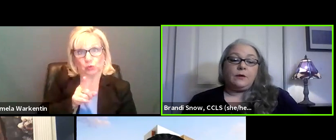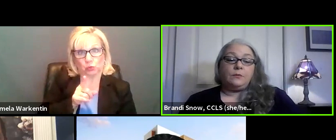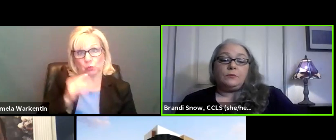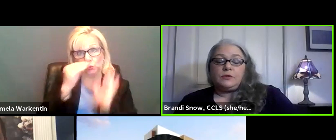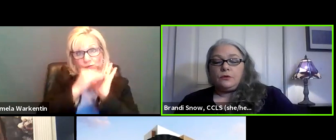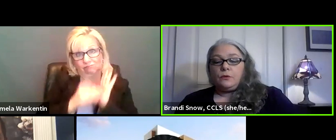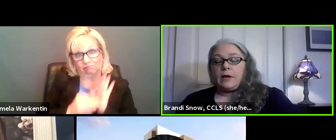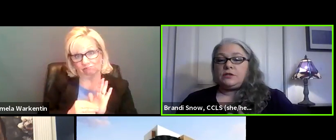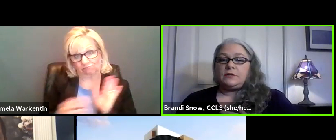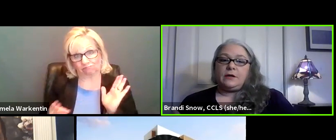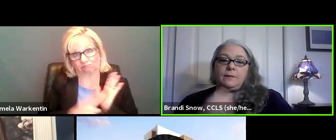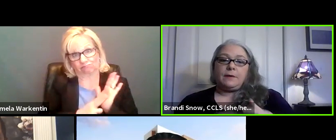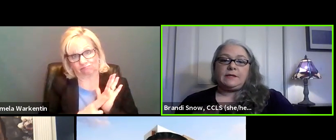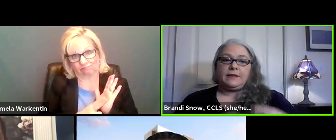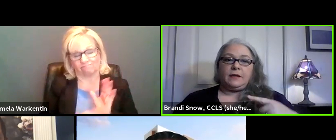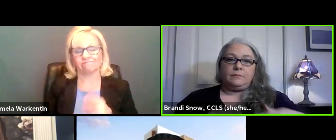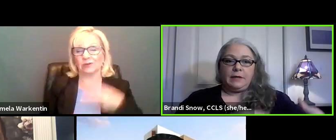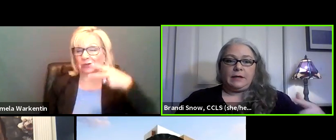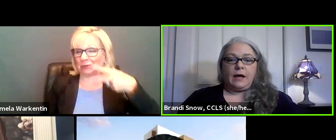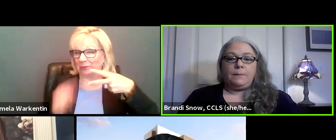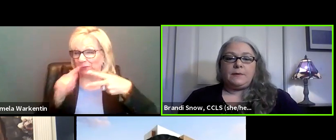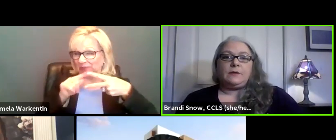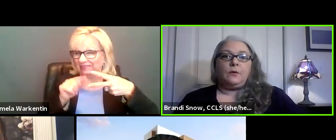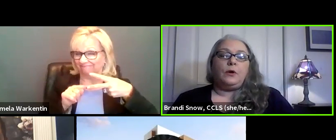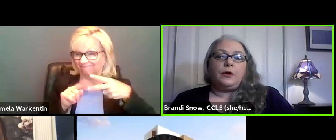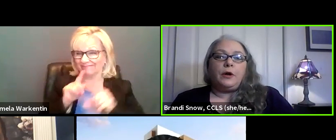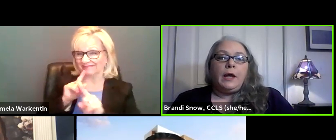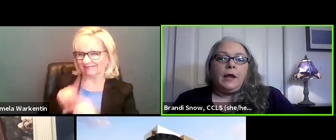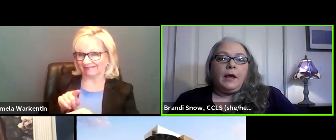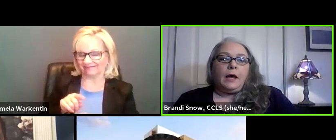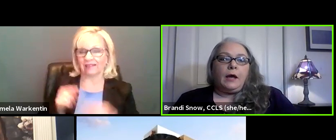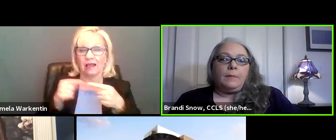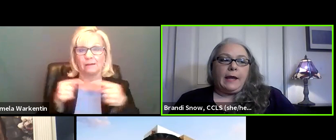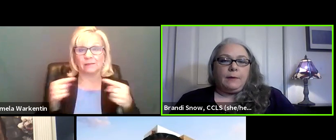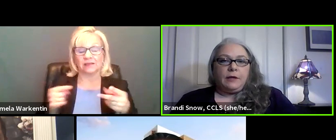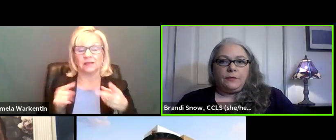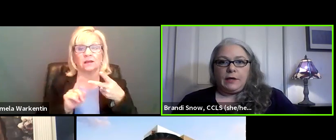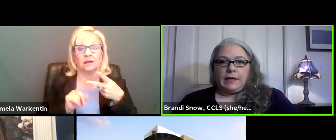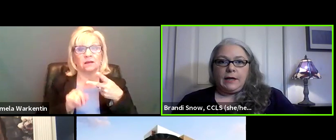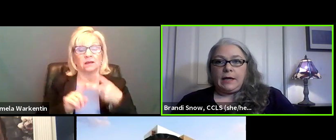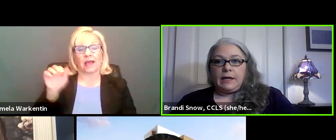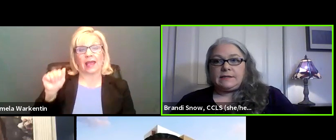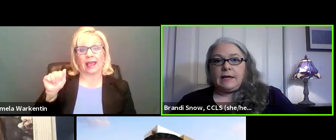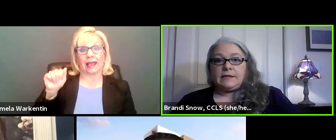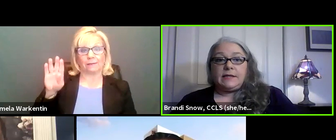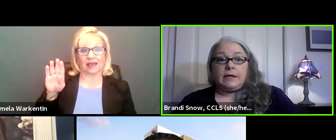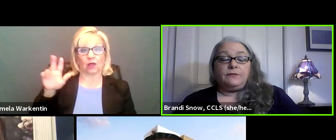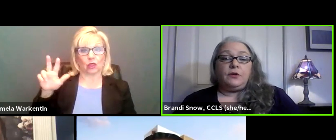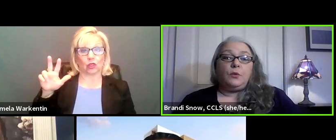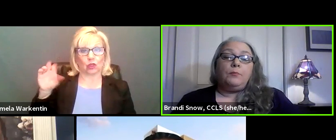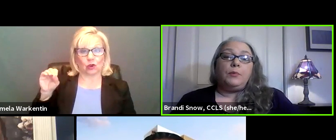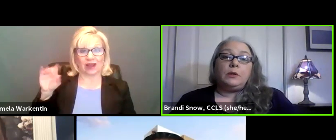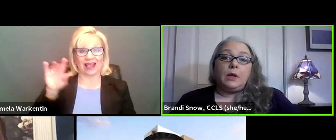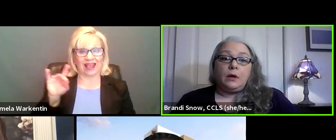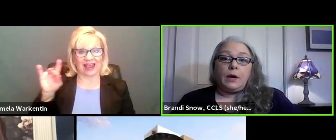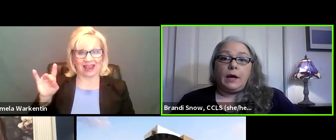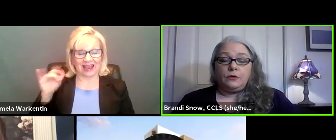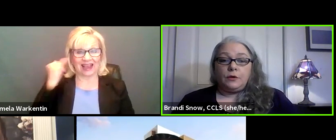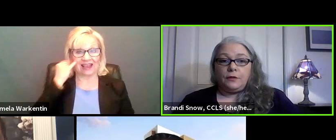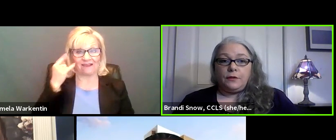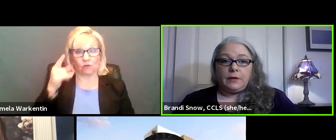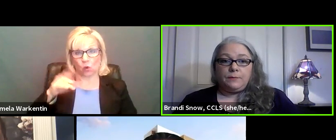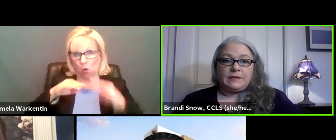Okay, so 2 questions there, and I'm going to take them in opposite order. AB 3088 says that if you are